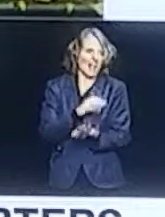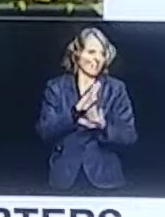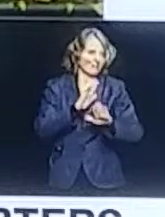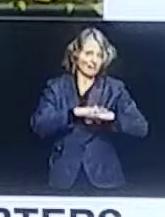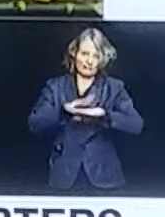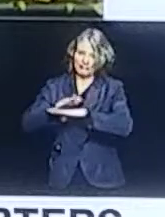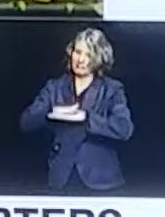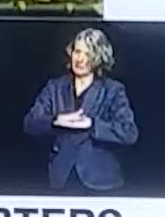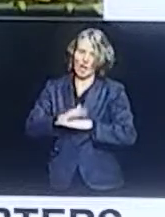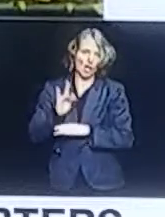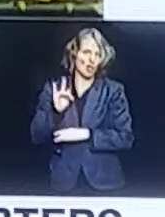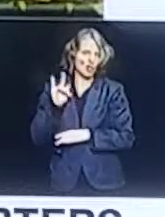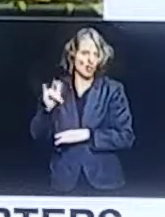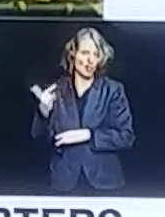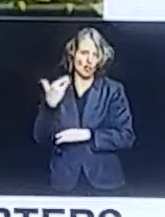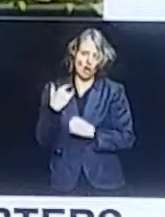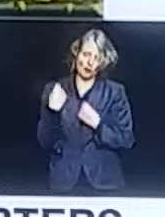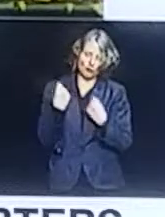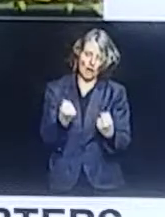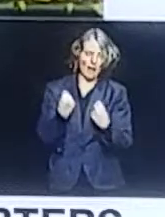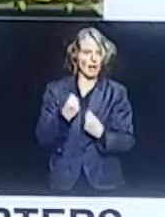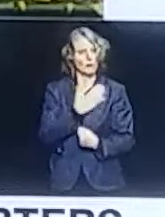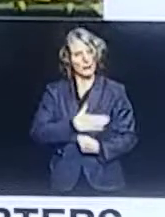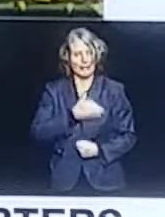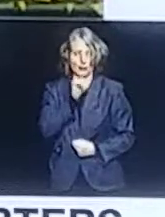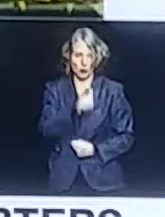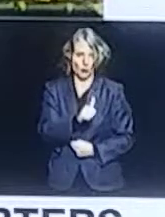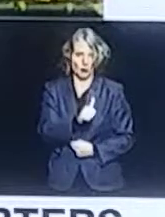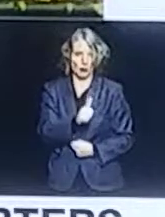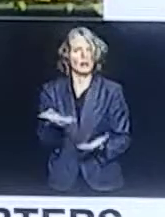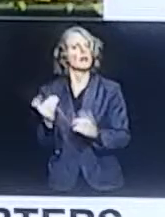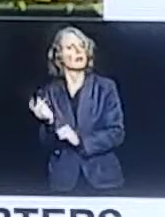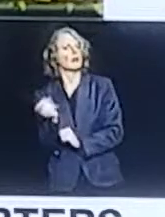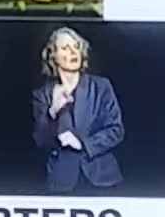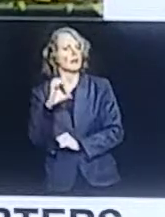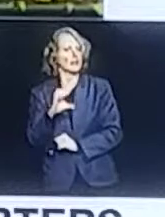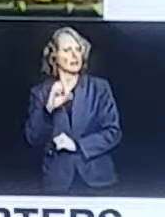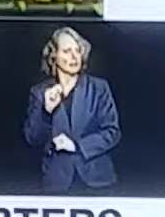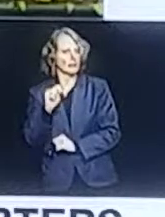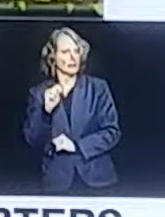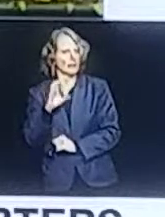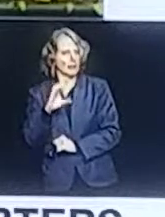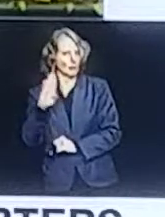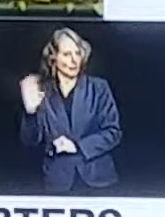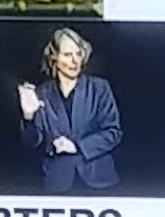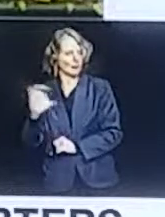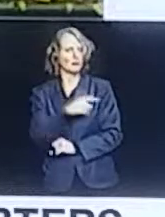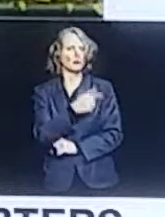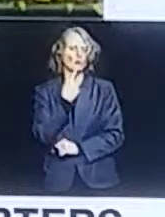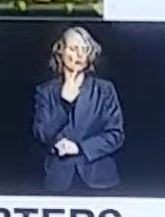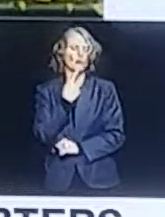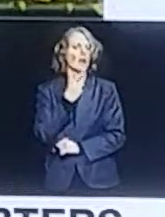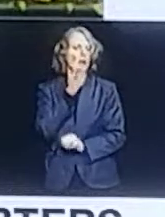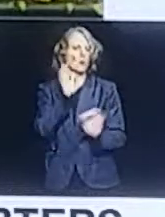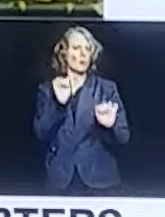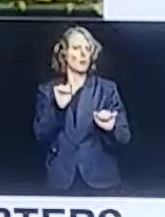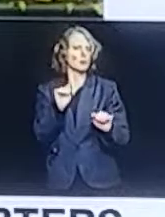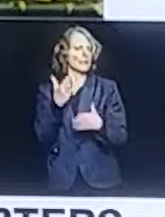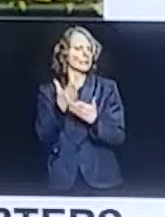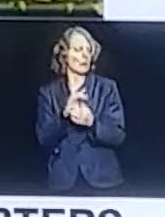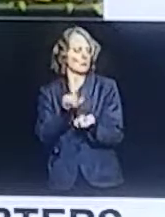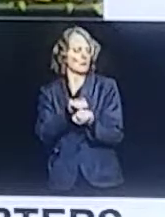traveling. Hi, Prime Minister. Tom Perry, CBC. You talked in your remarks about possibly banning certain flights. I'm wondering if you can offer any more detail on